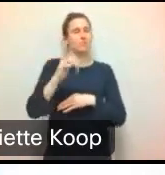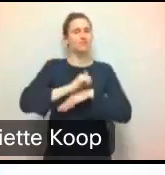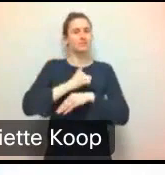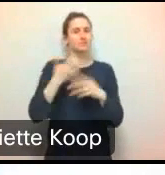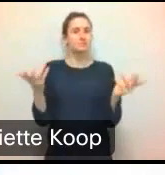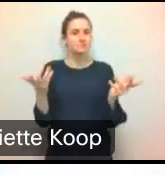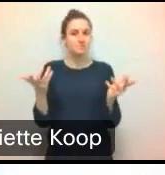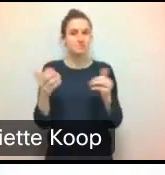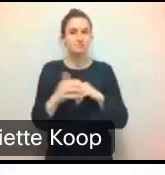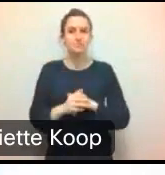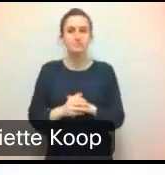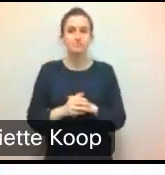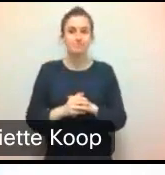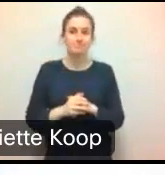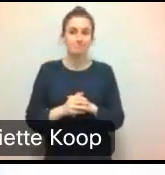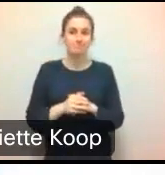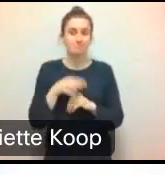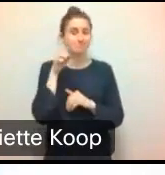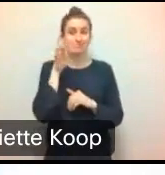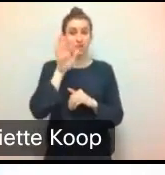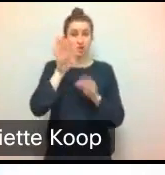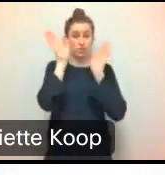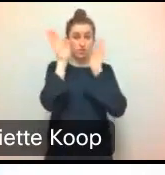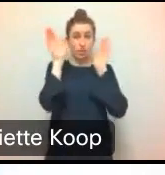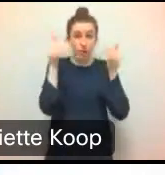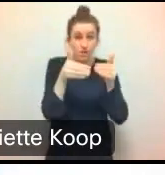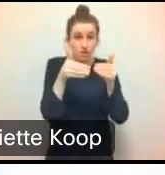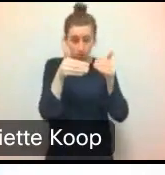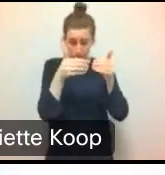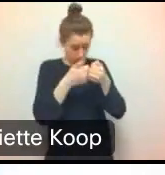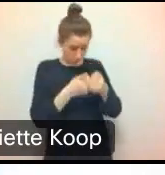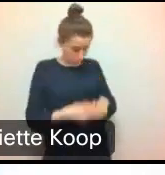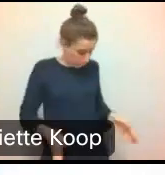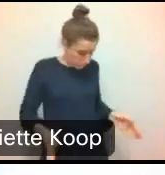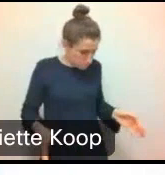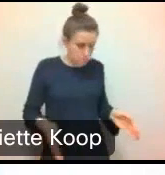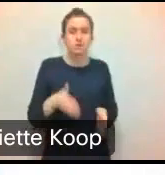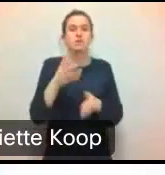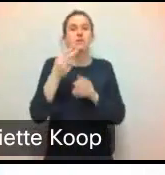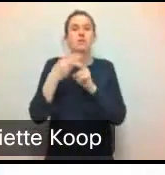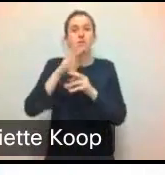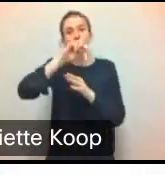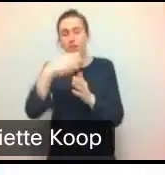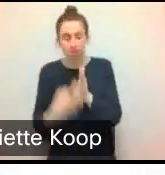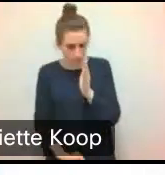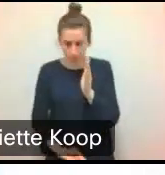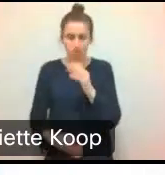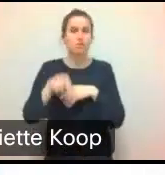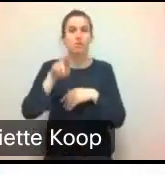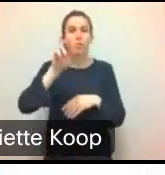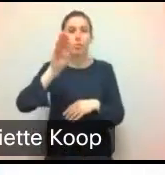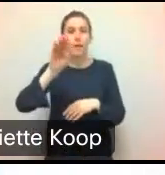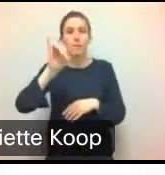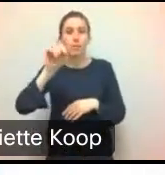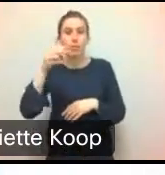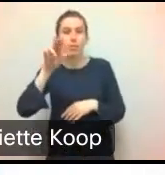a common one. You lose focus. So you go down what people call rabbit holes, but basically you lose focus and then you